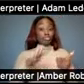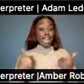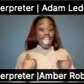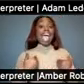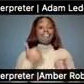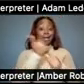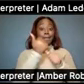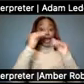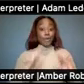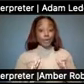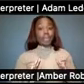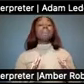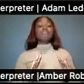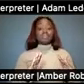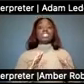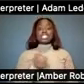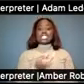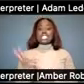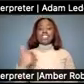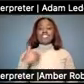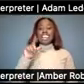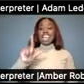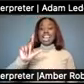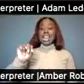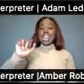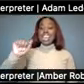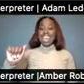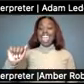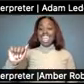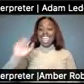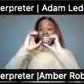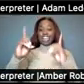Seven of them have an LNA educational assistant.